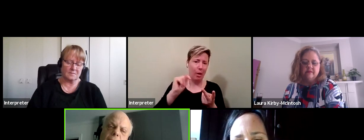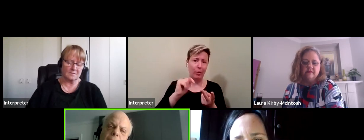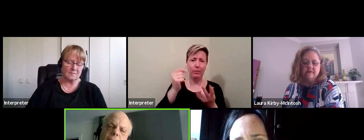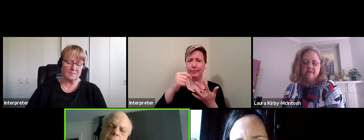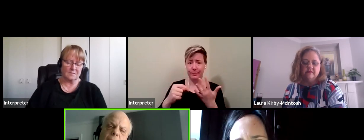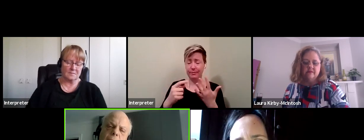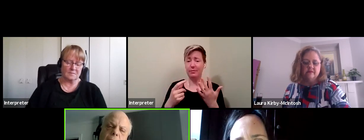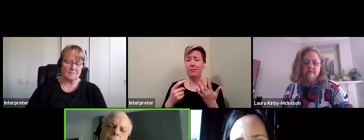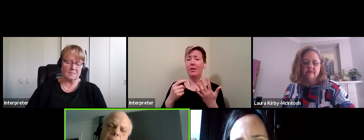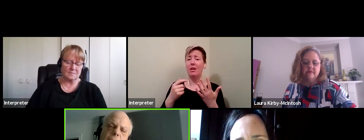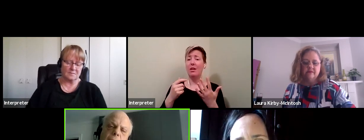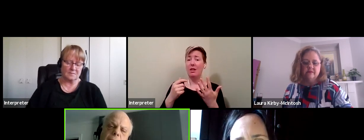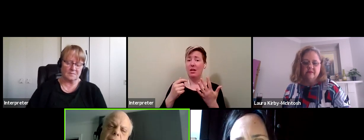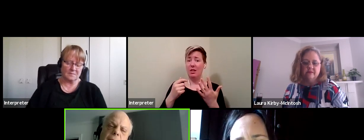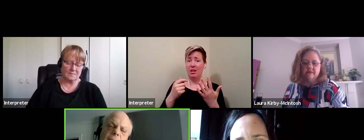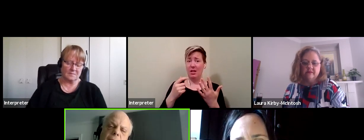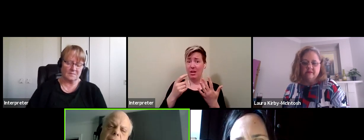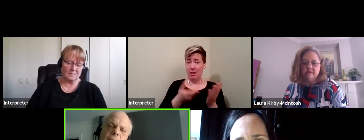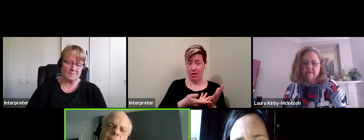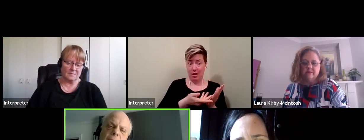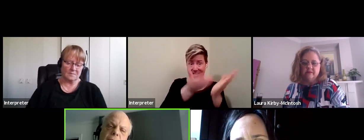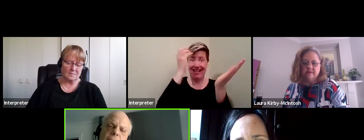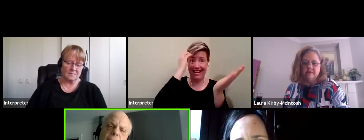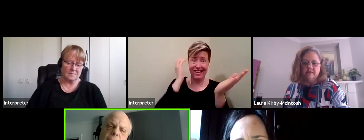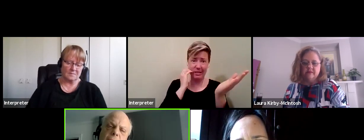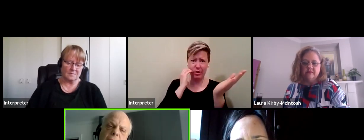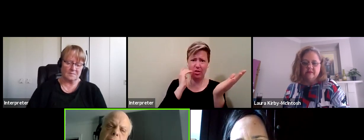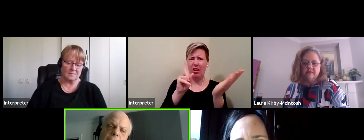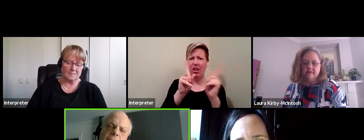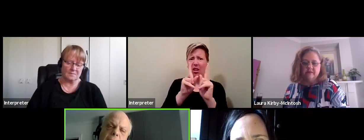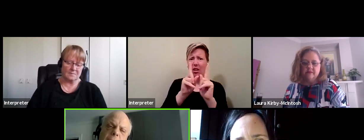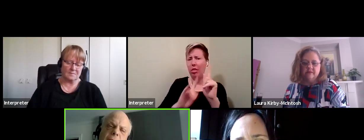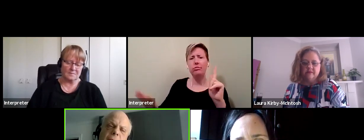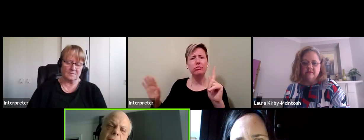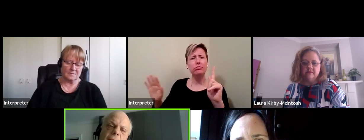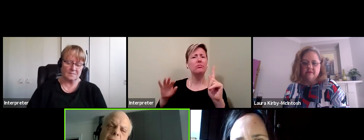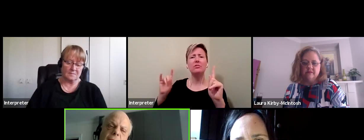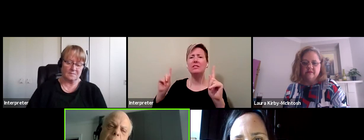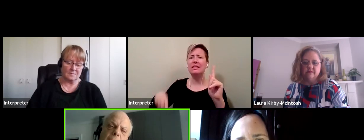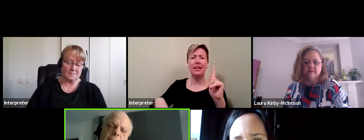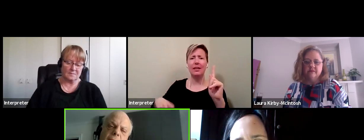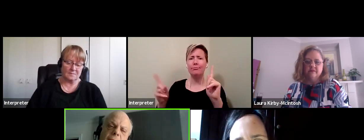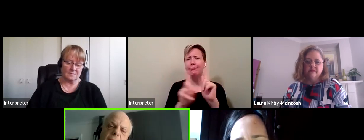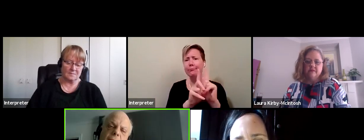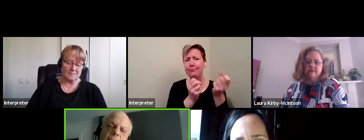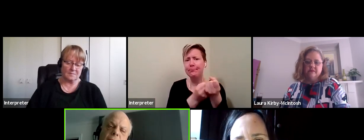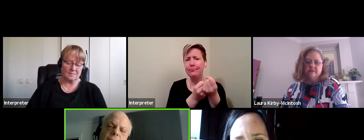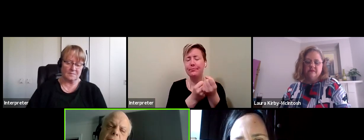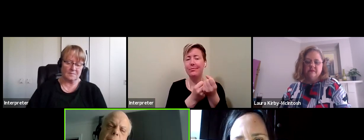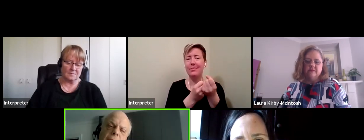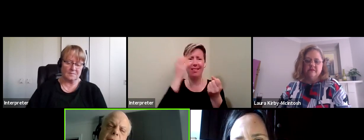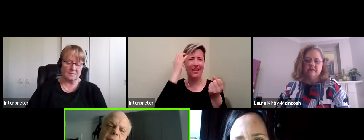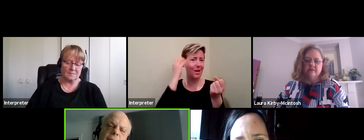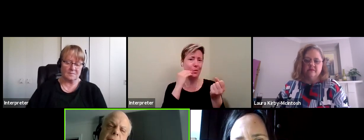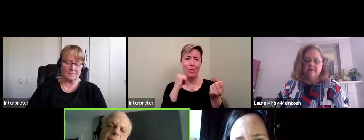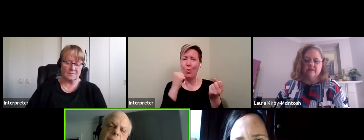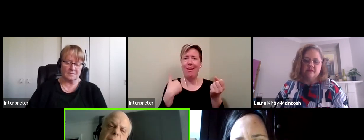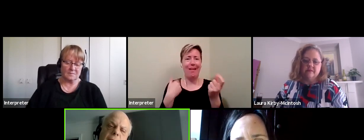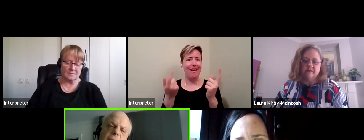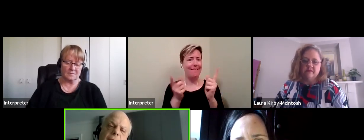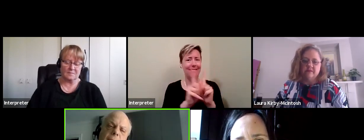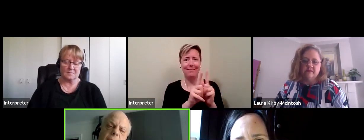hospital, COVID or no COVID, the attendant care the hospitals don't provide in-hospital attendant care for patients in